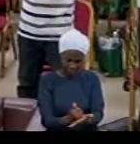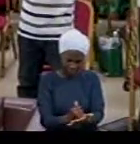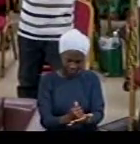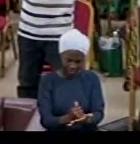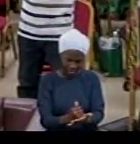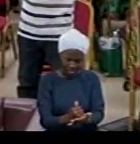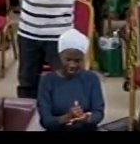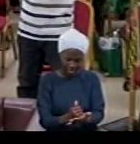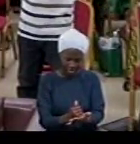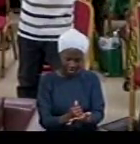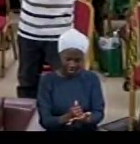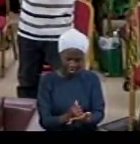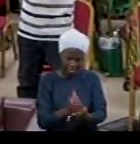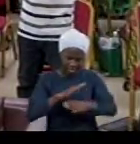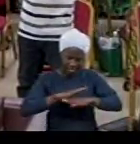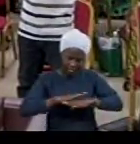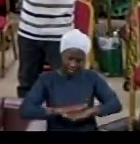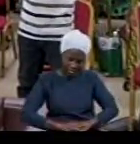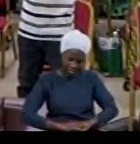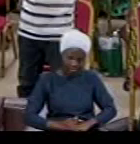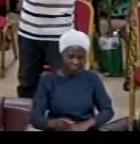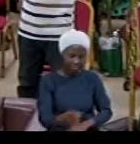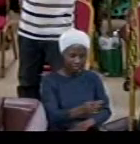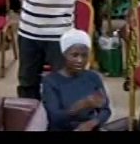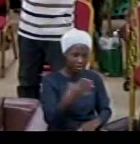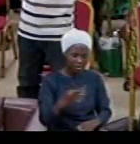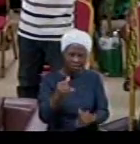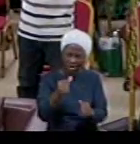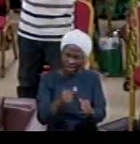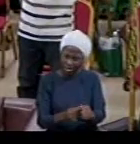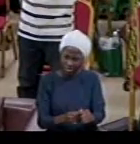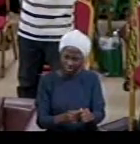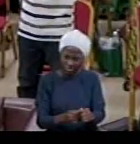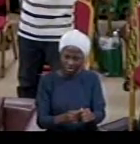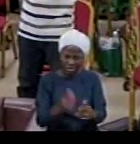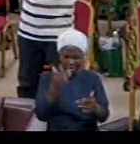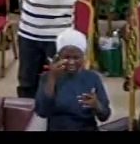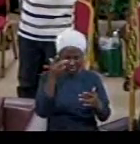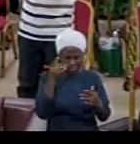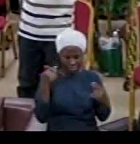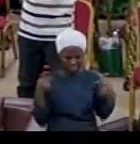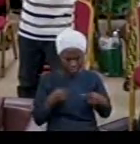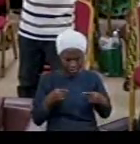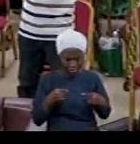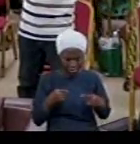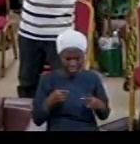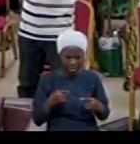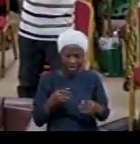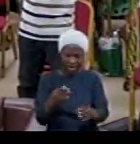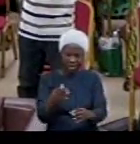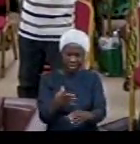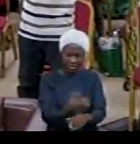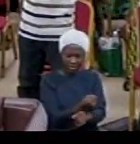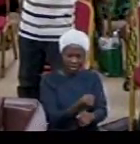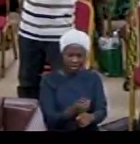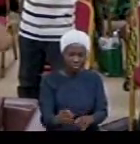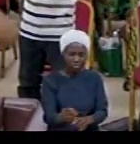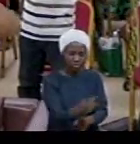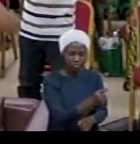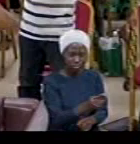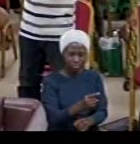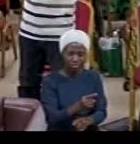Relieve them of every pain. Take those incurable diseases